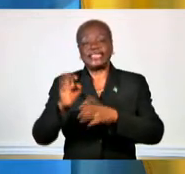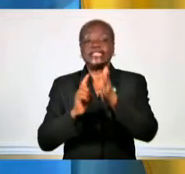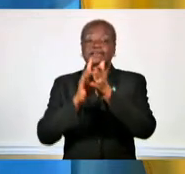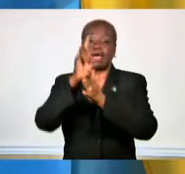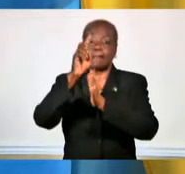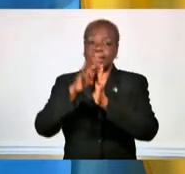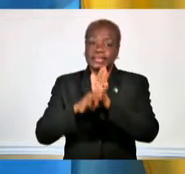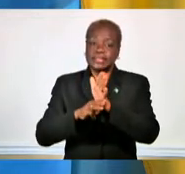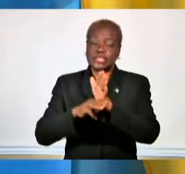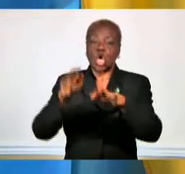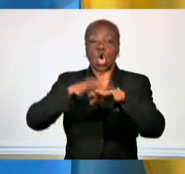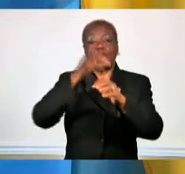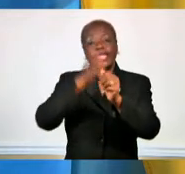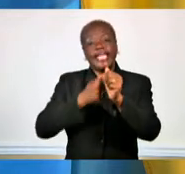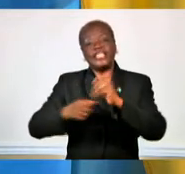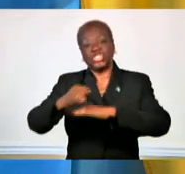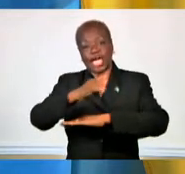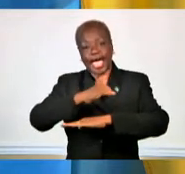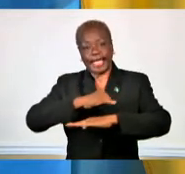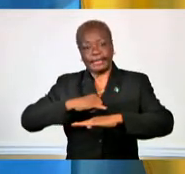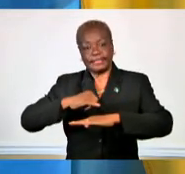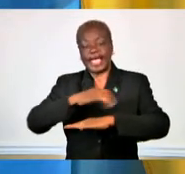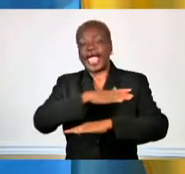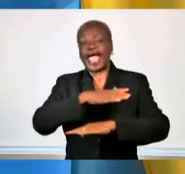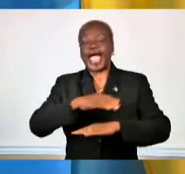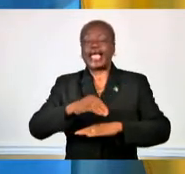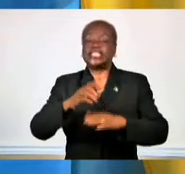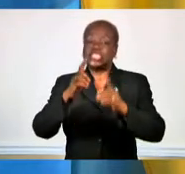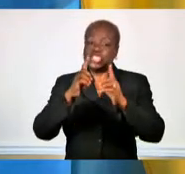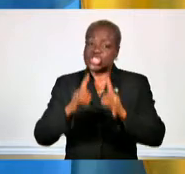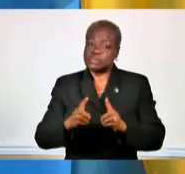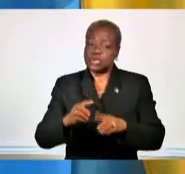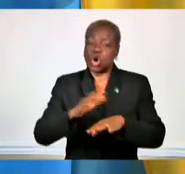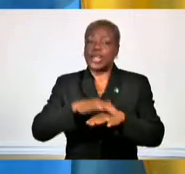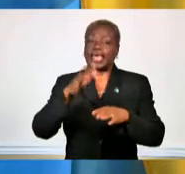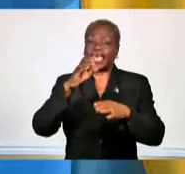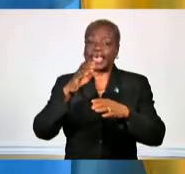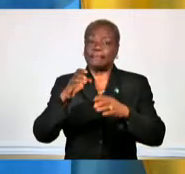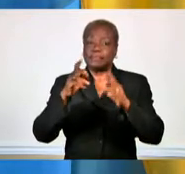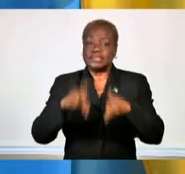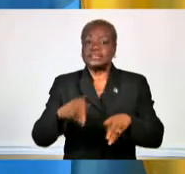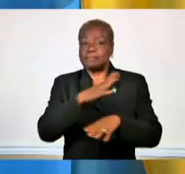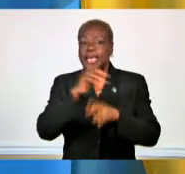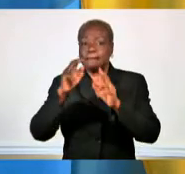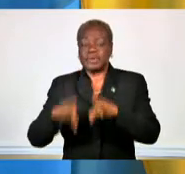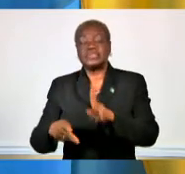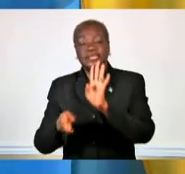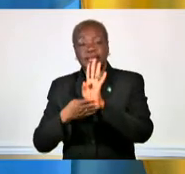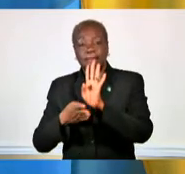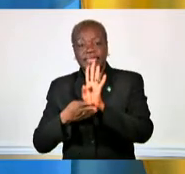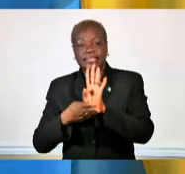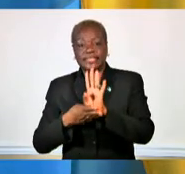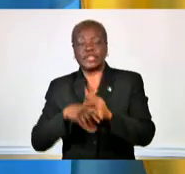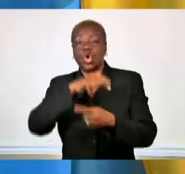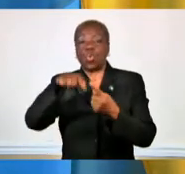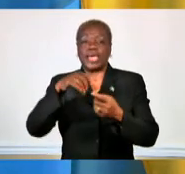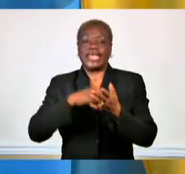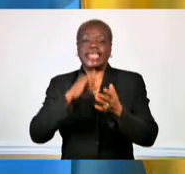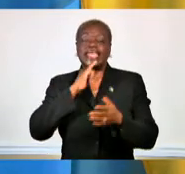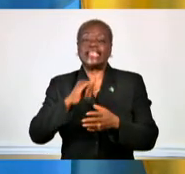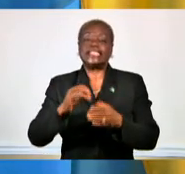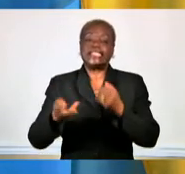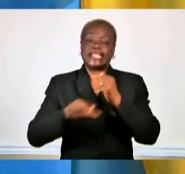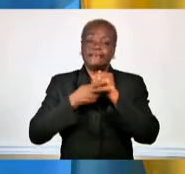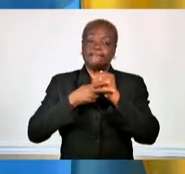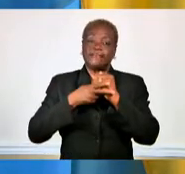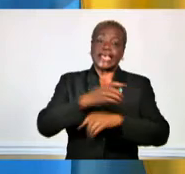developments on each island and determine on a case-by-case basis when it is safe to